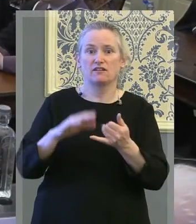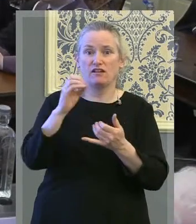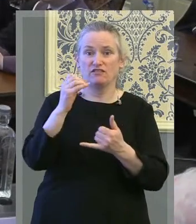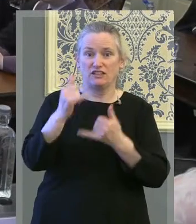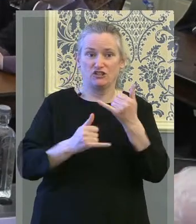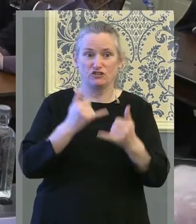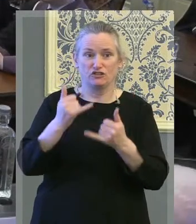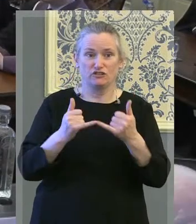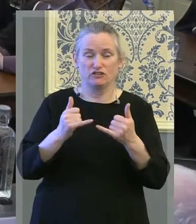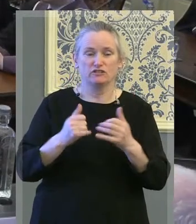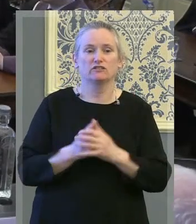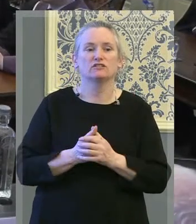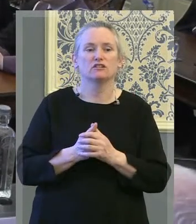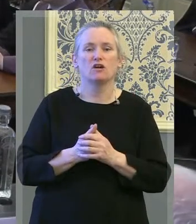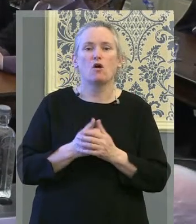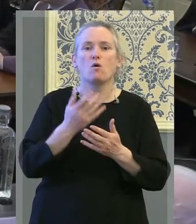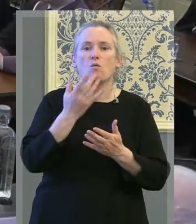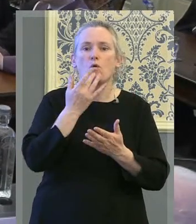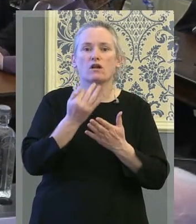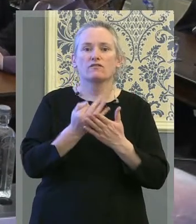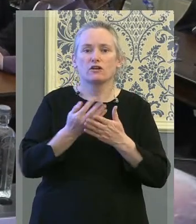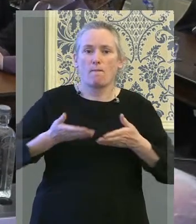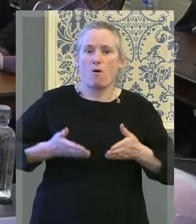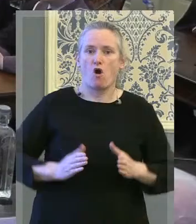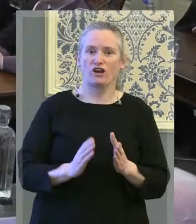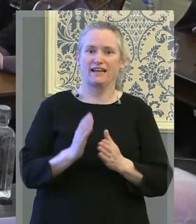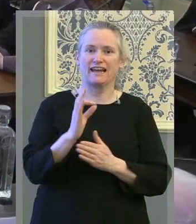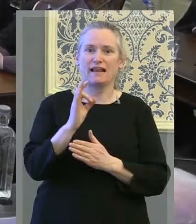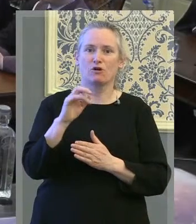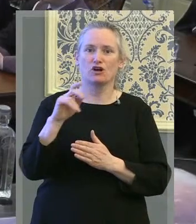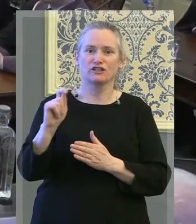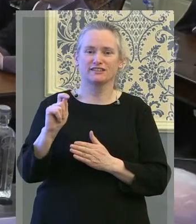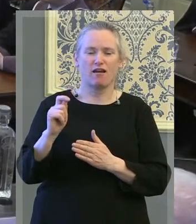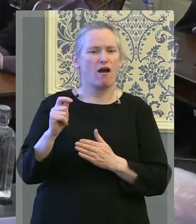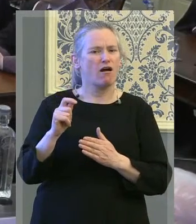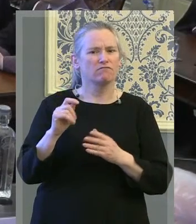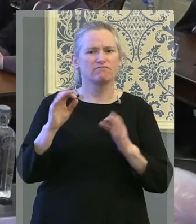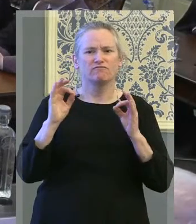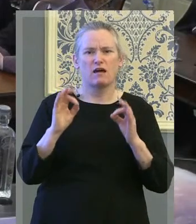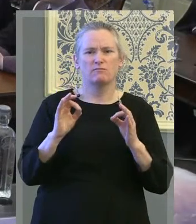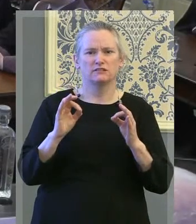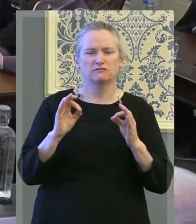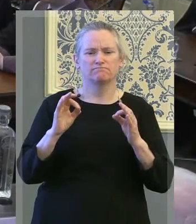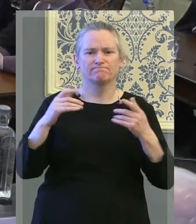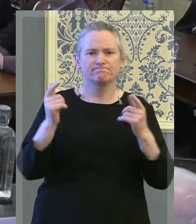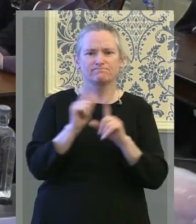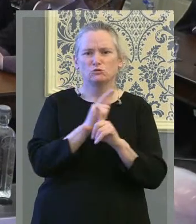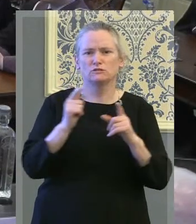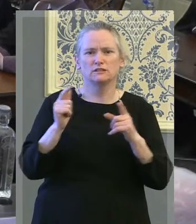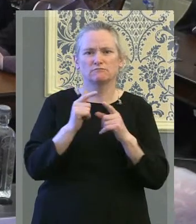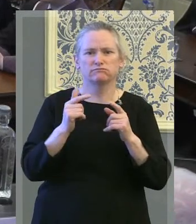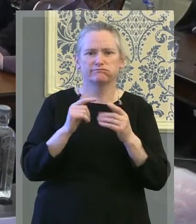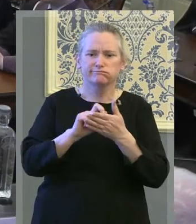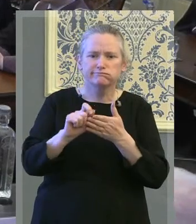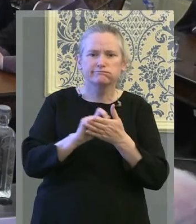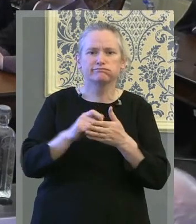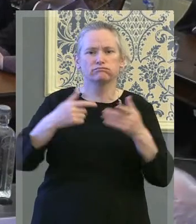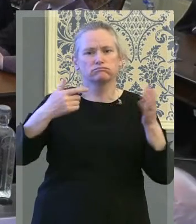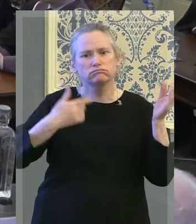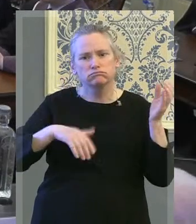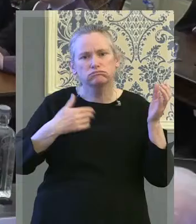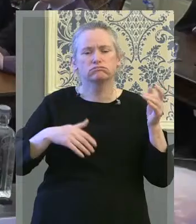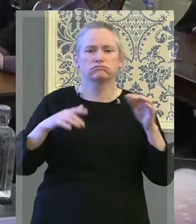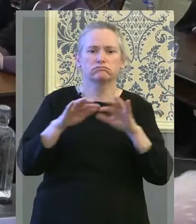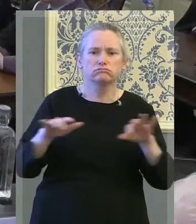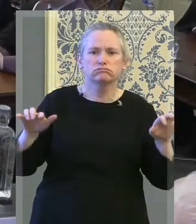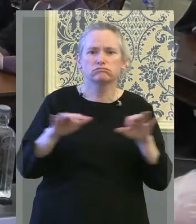years. Waterford-born Gilbert has carved out a remarkable career with his unique melody,